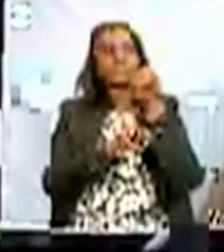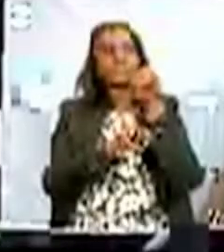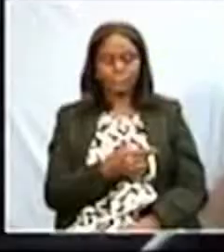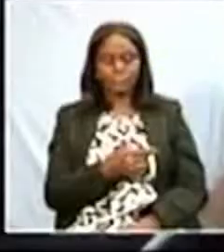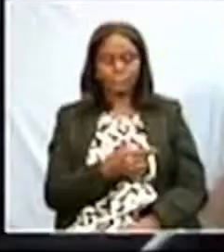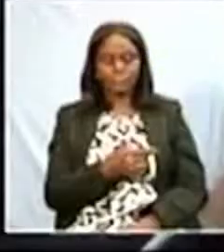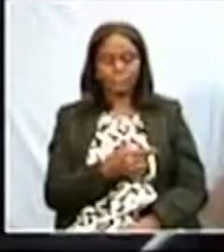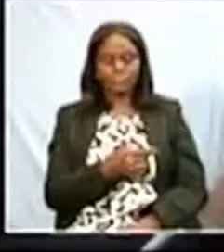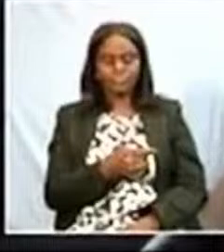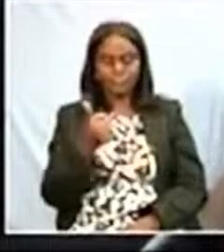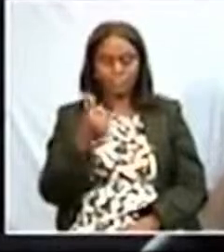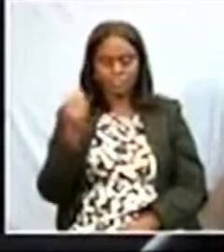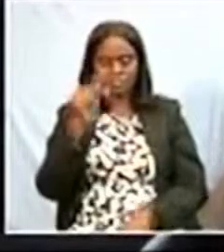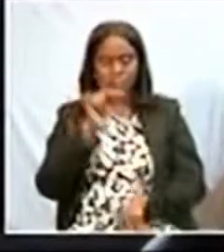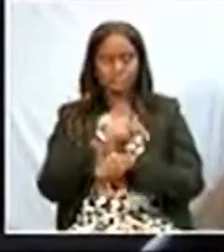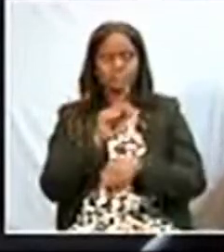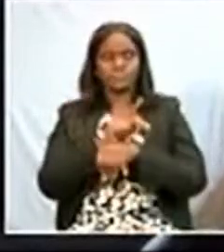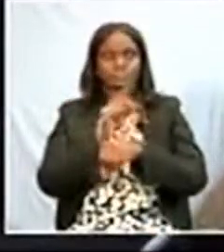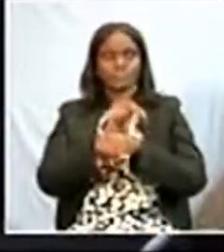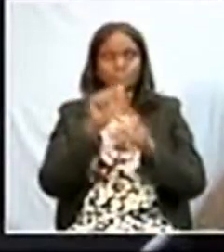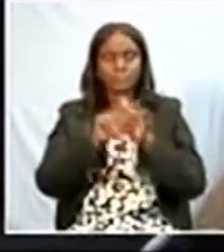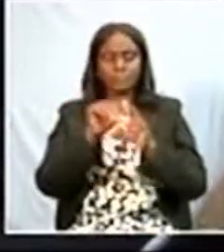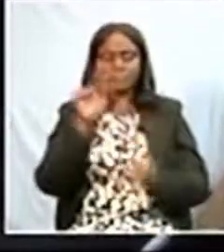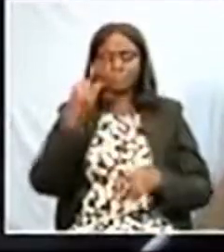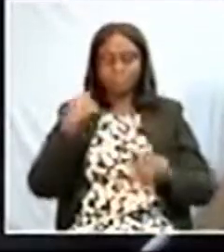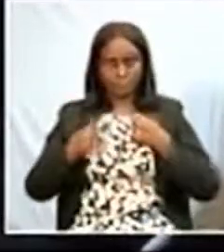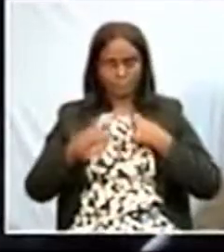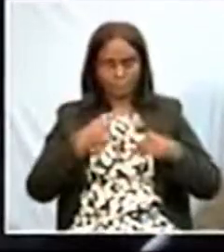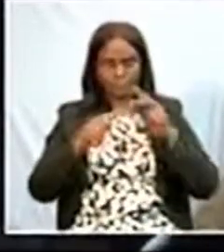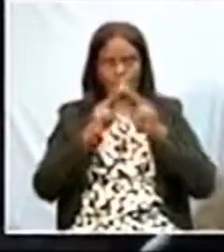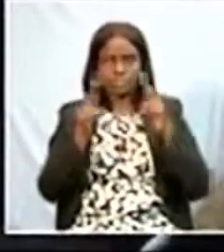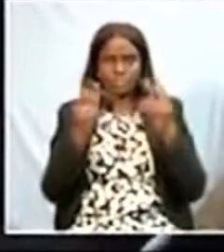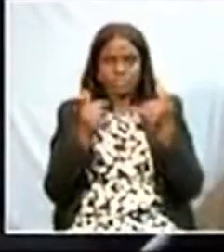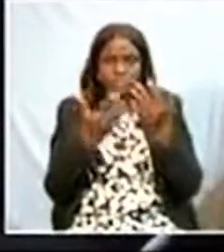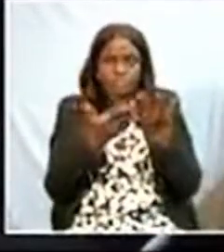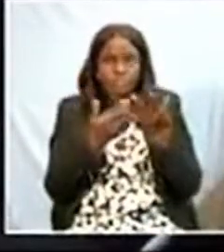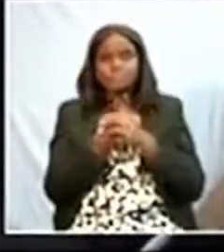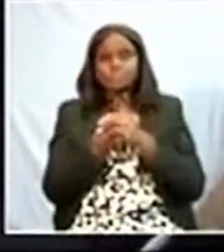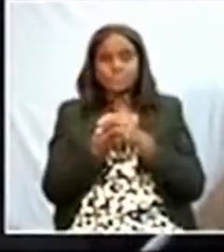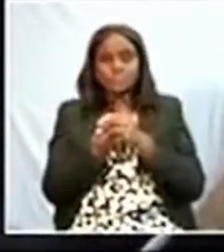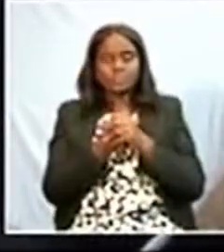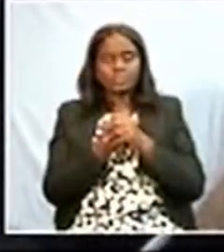on the other project in projects in council. So at